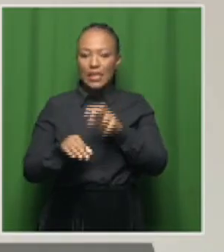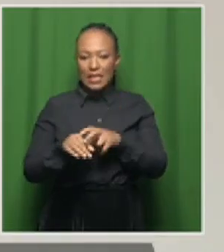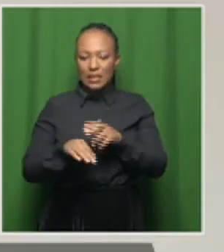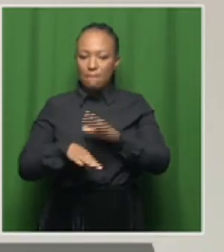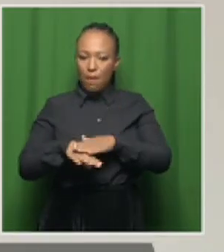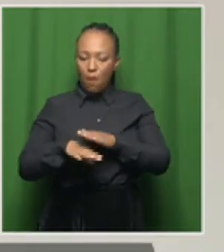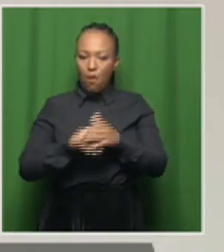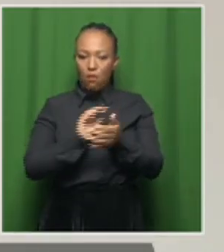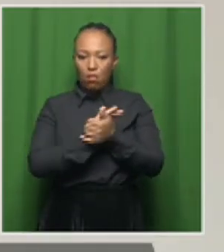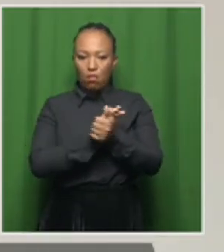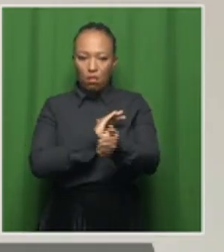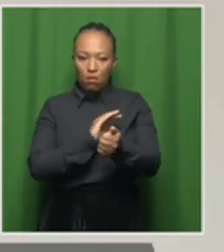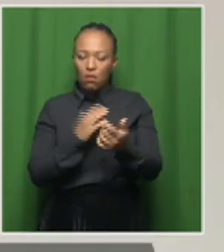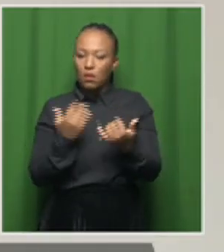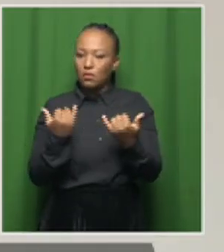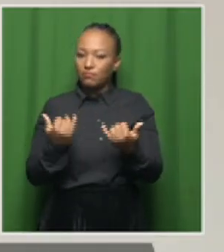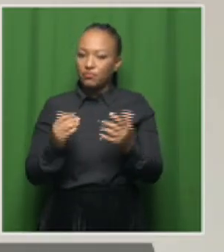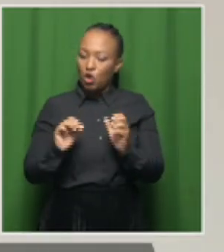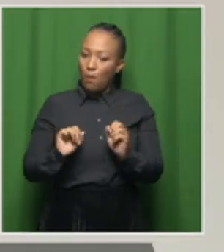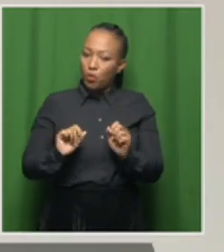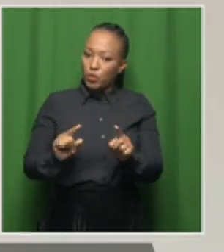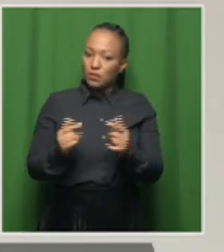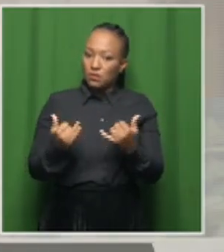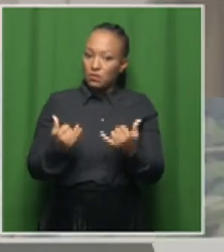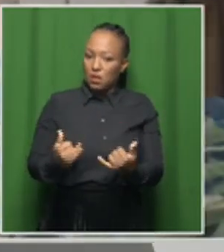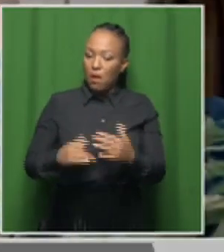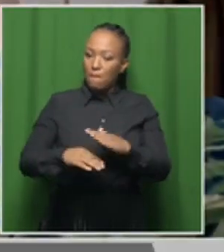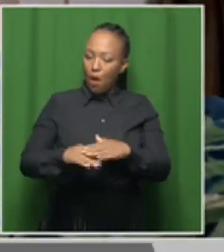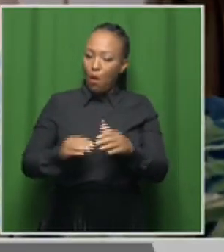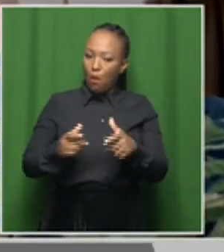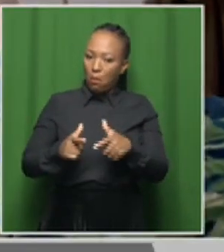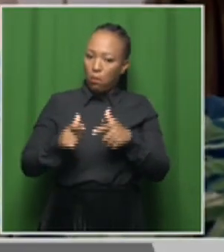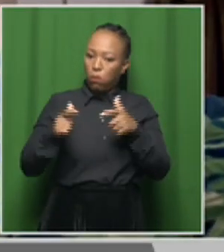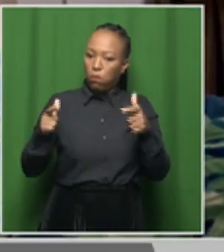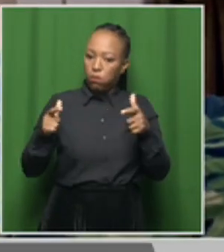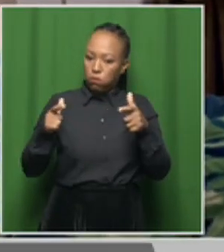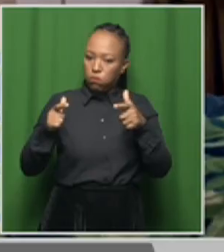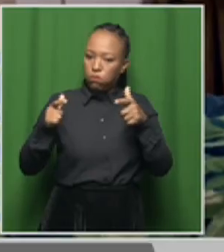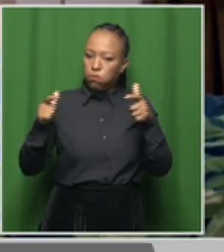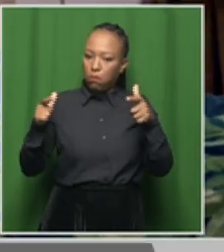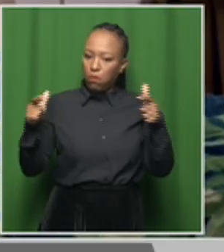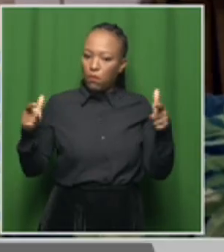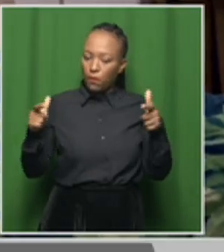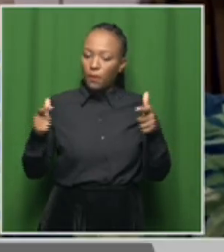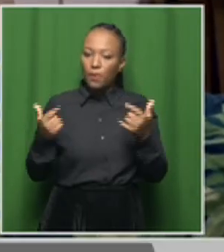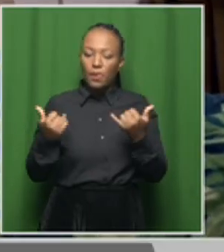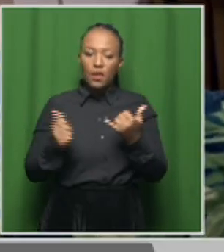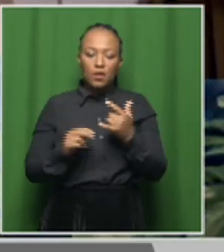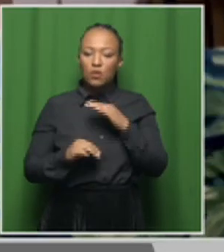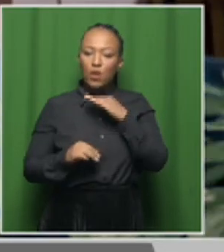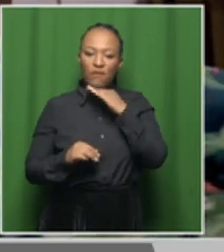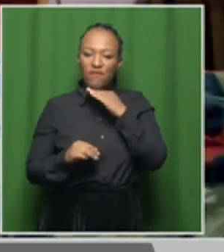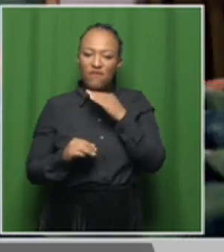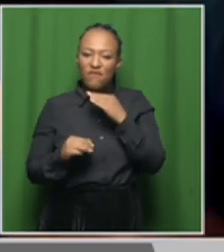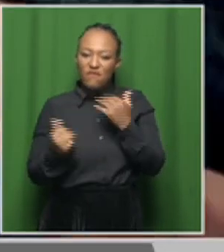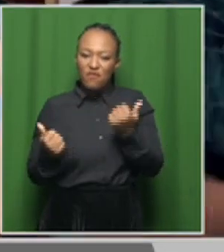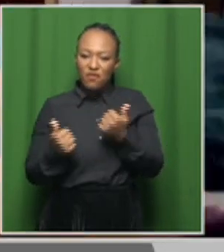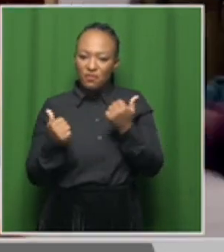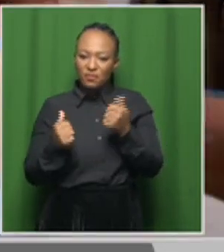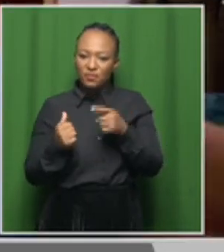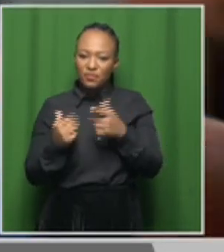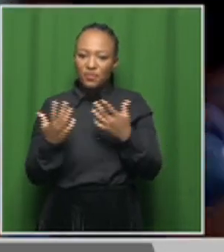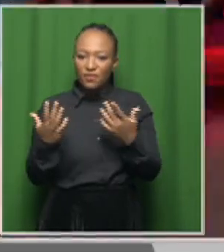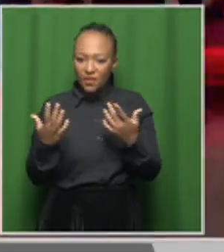space. So as those opportunities grow, we've seen a shortage as well in terms of the talent that already exists in those